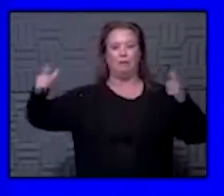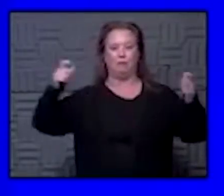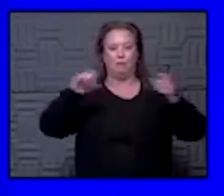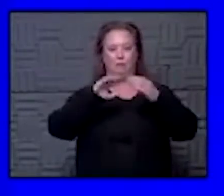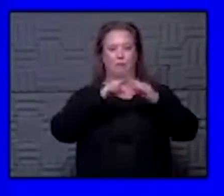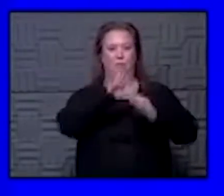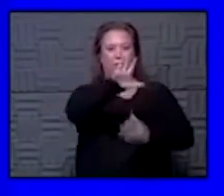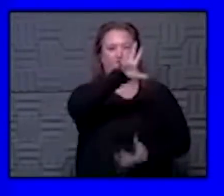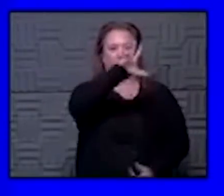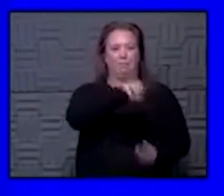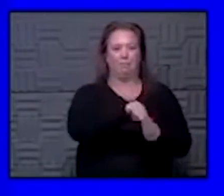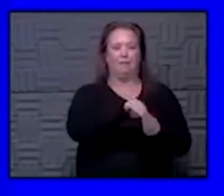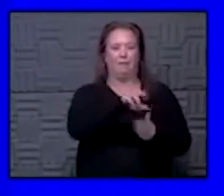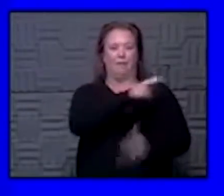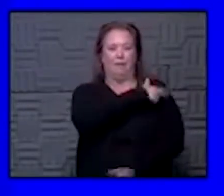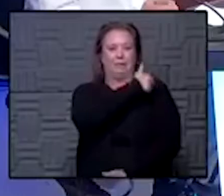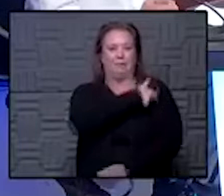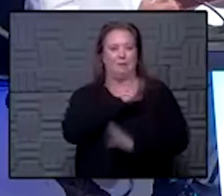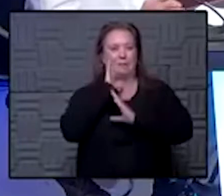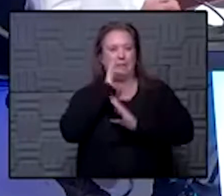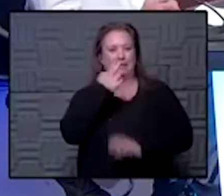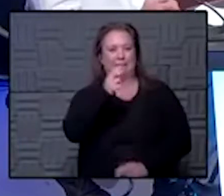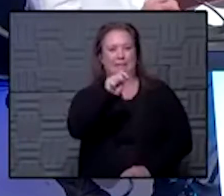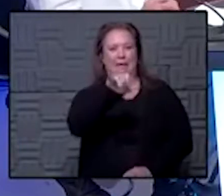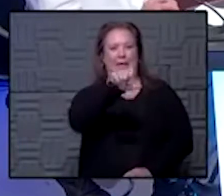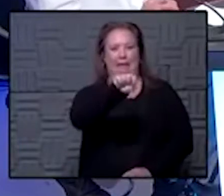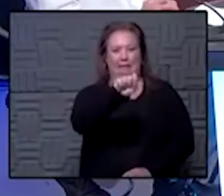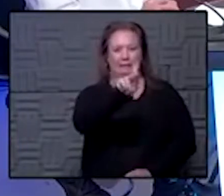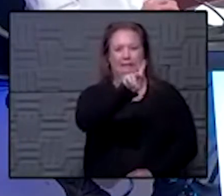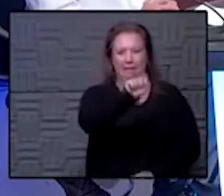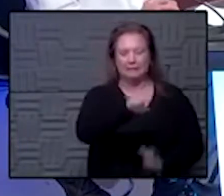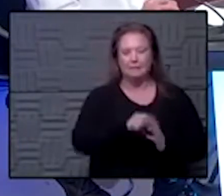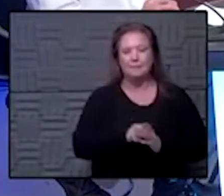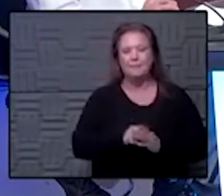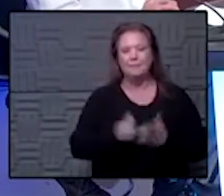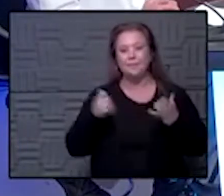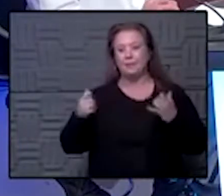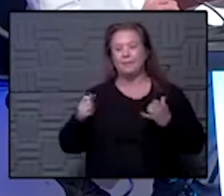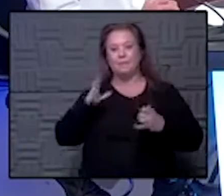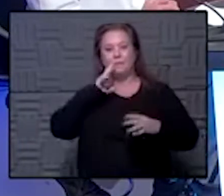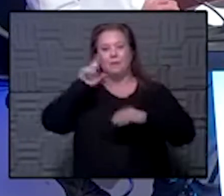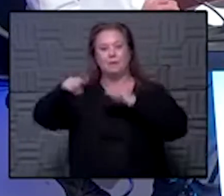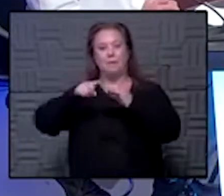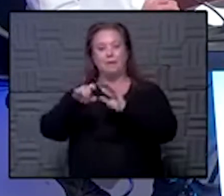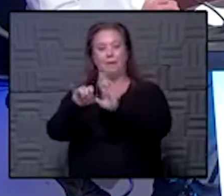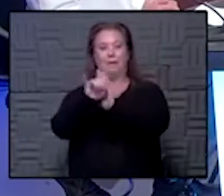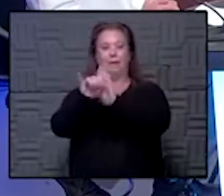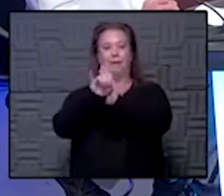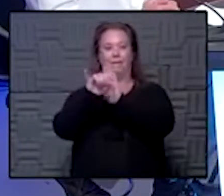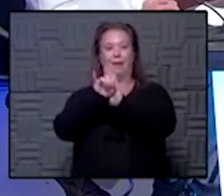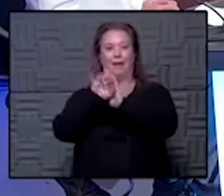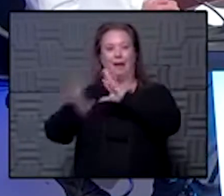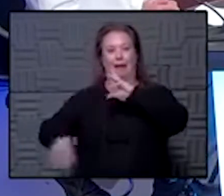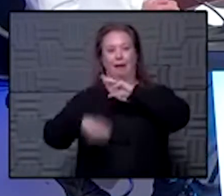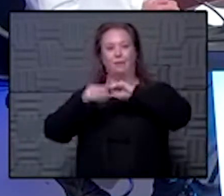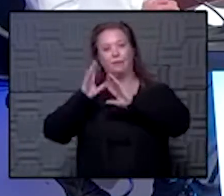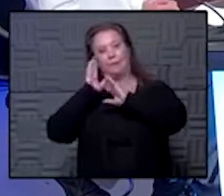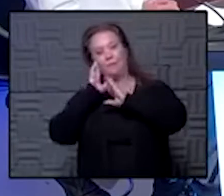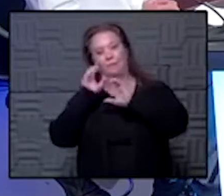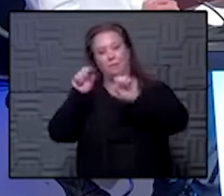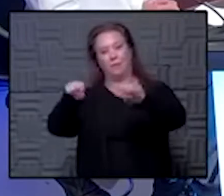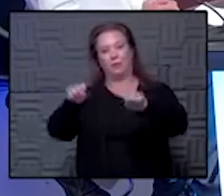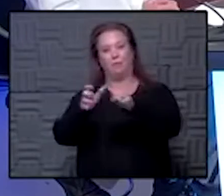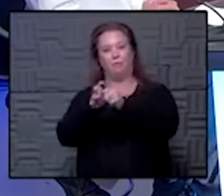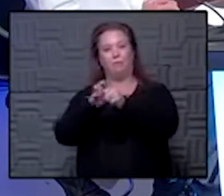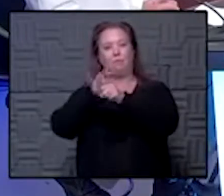proportion of their total hospital beds. So. All right. Well, today we're going to update efforts underway to identify extra beds for potential